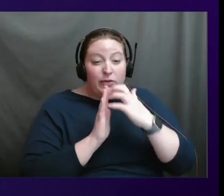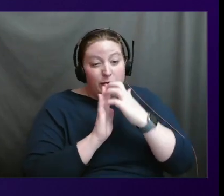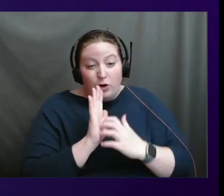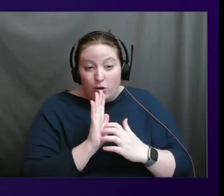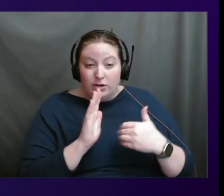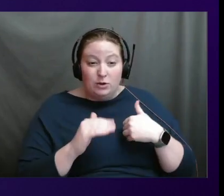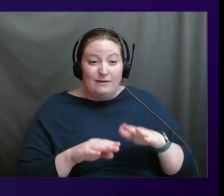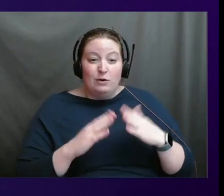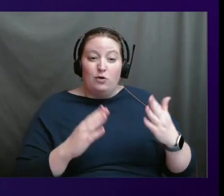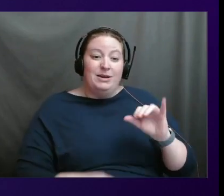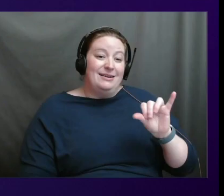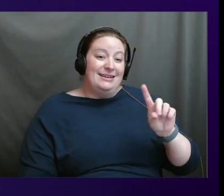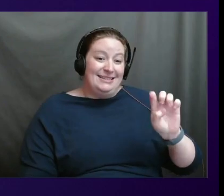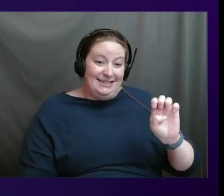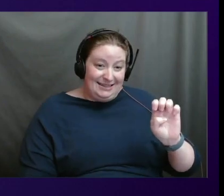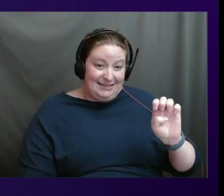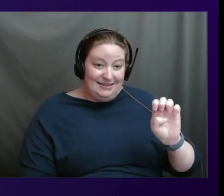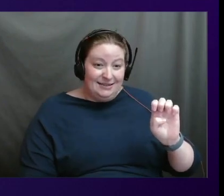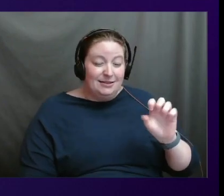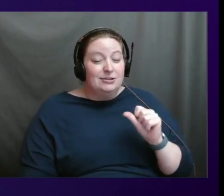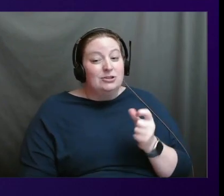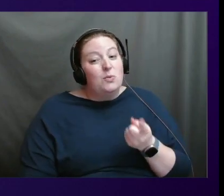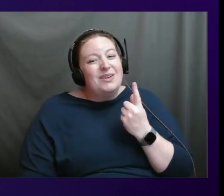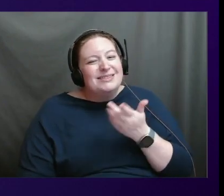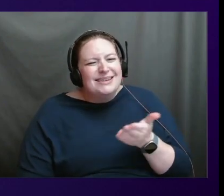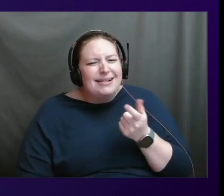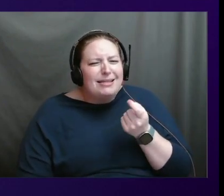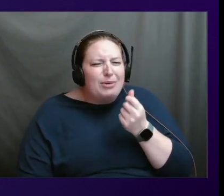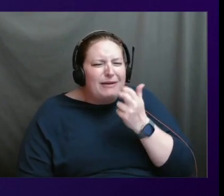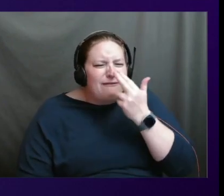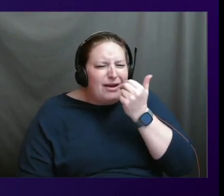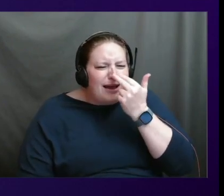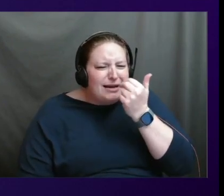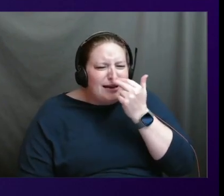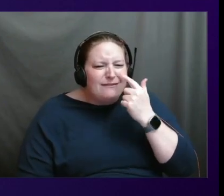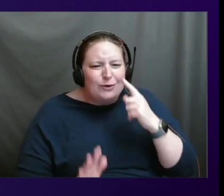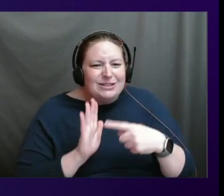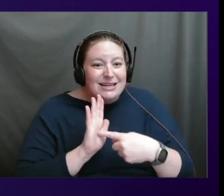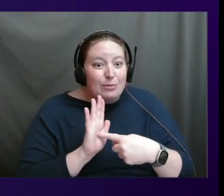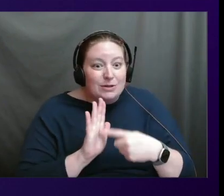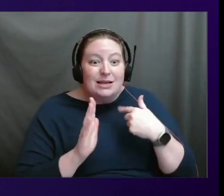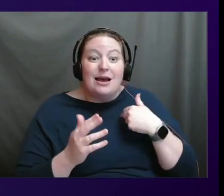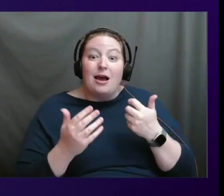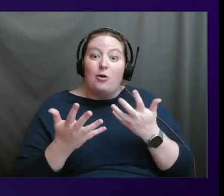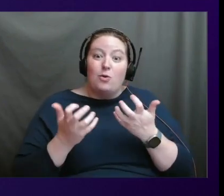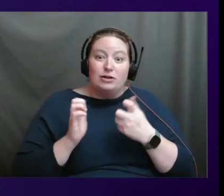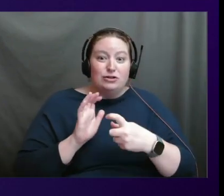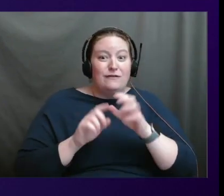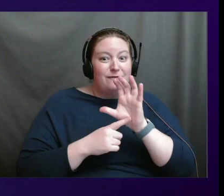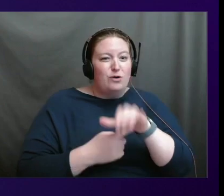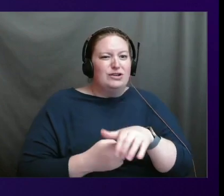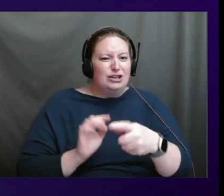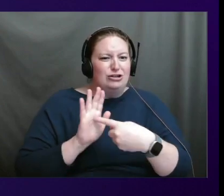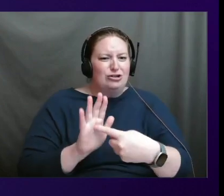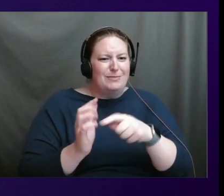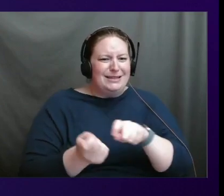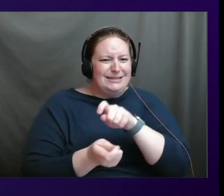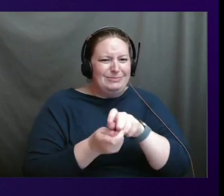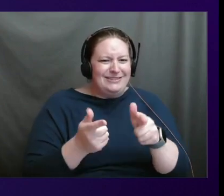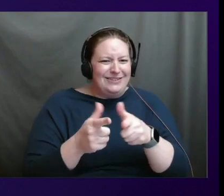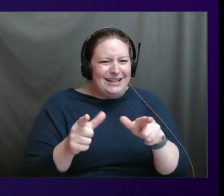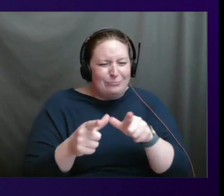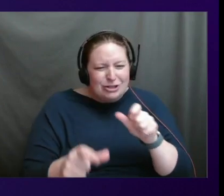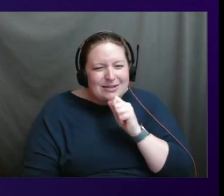in the IDE. So it's one thing that's a little bit funny for demos, because I'm just trying to force it to show me examples of this in specific languages. I'm not actually using